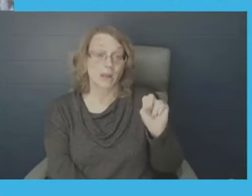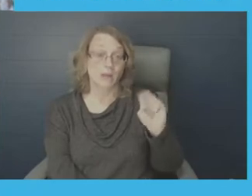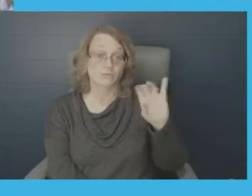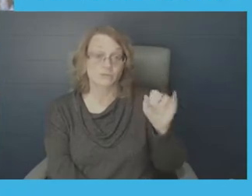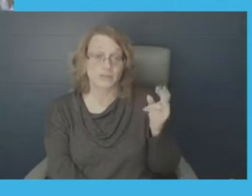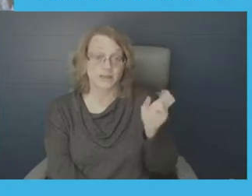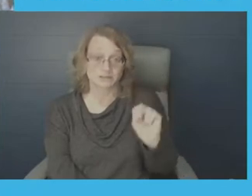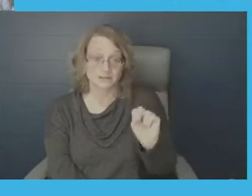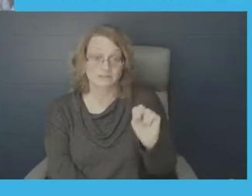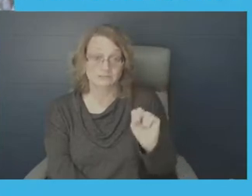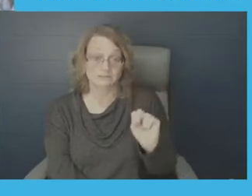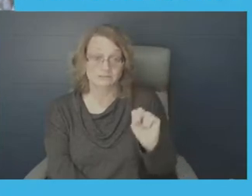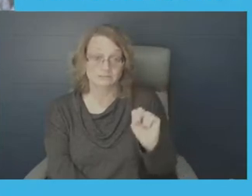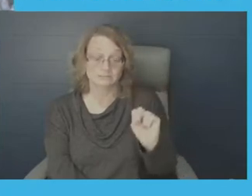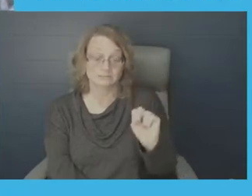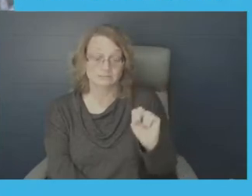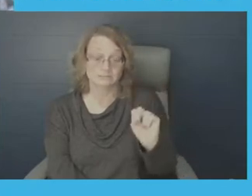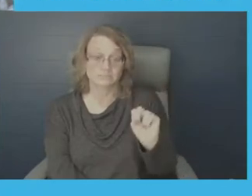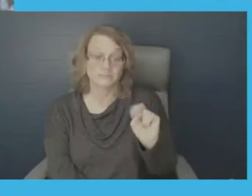United States Supreme Court.